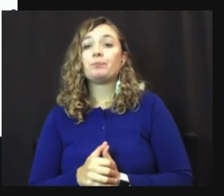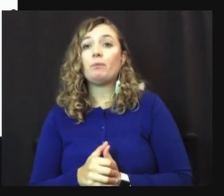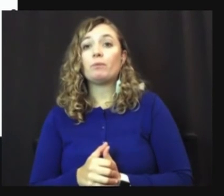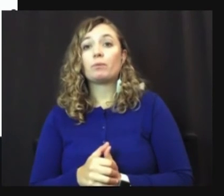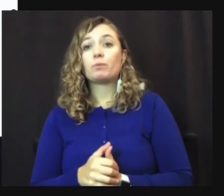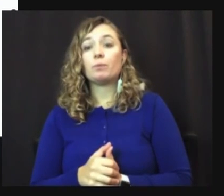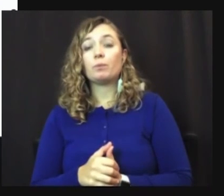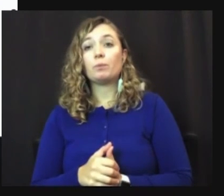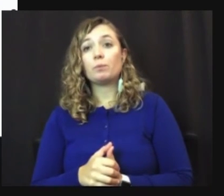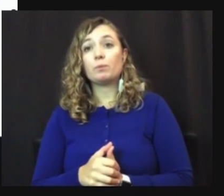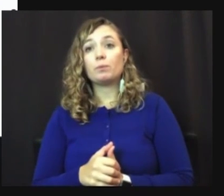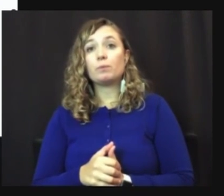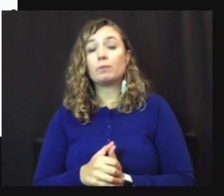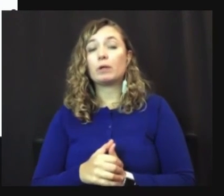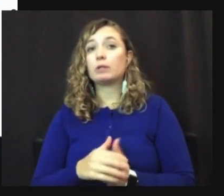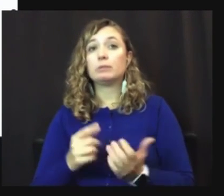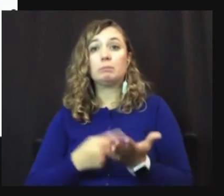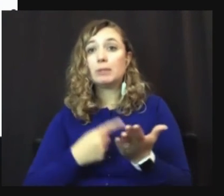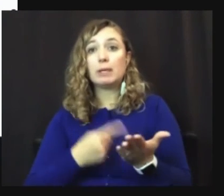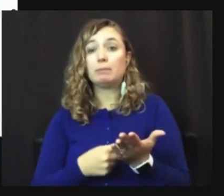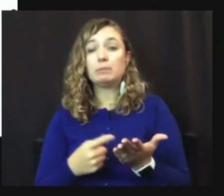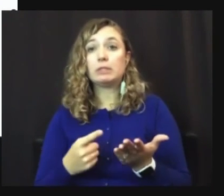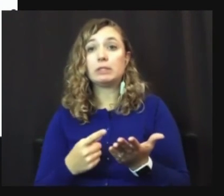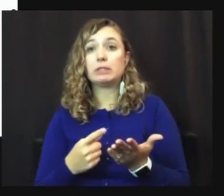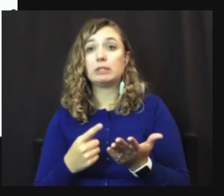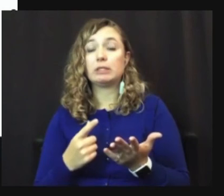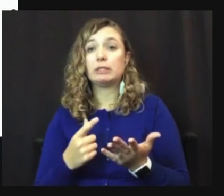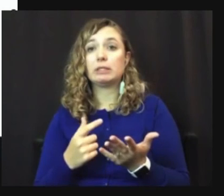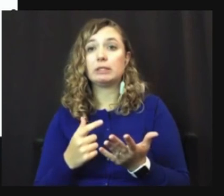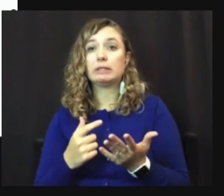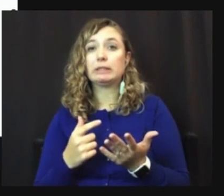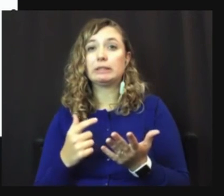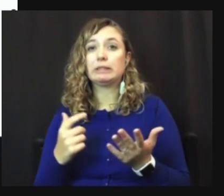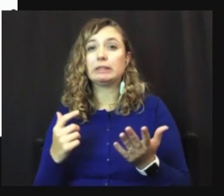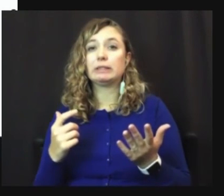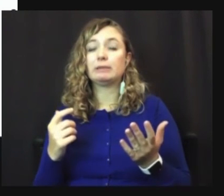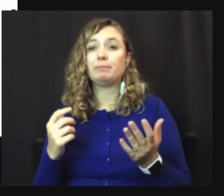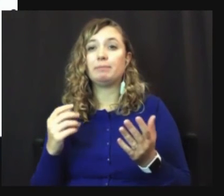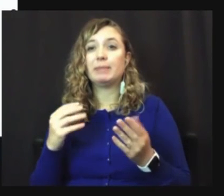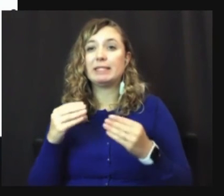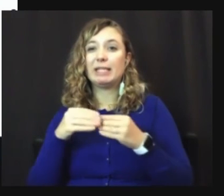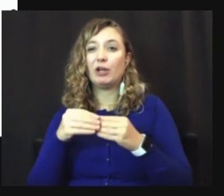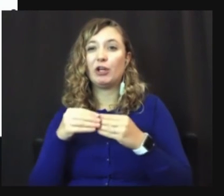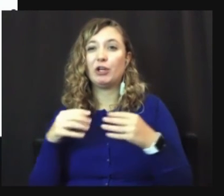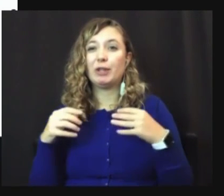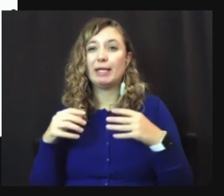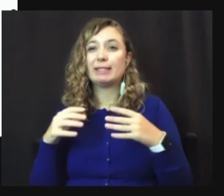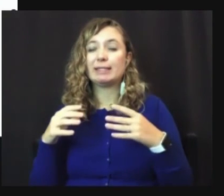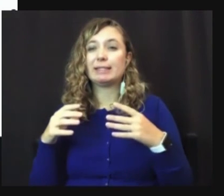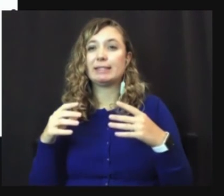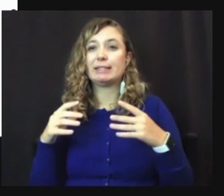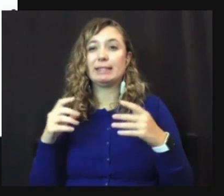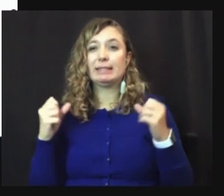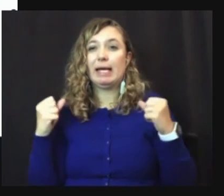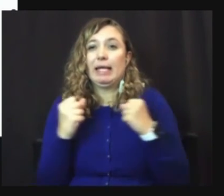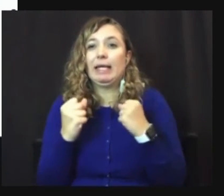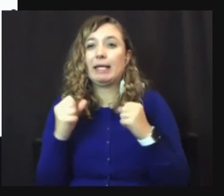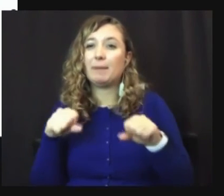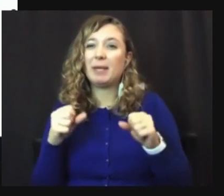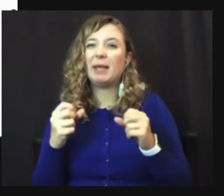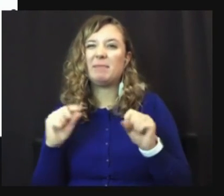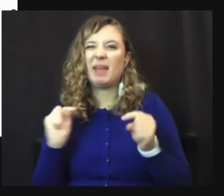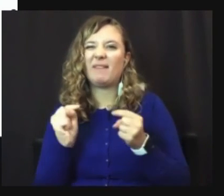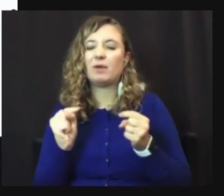if sometimes tight material can be sensorily painful, but we can see like if like compression shirts, like